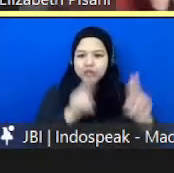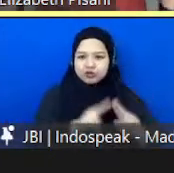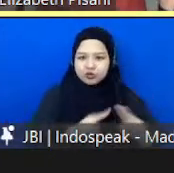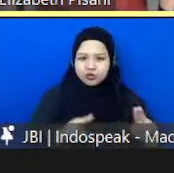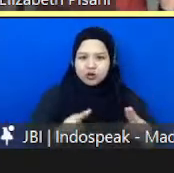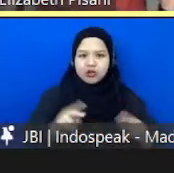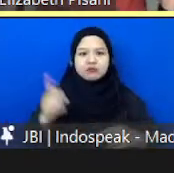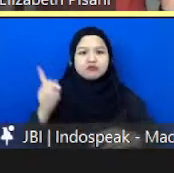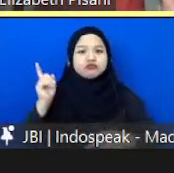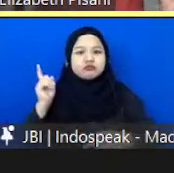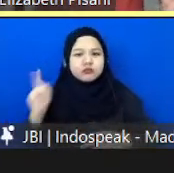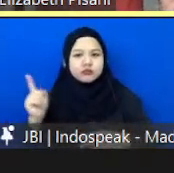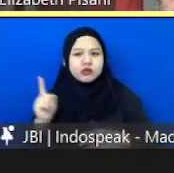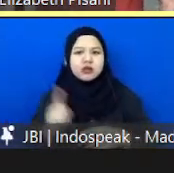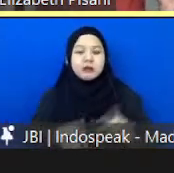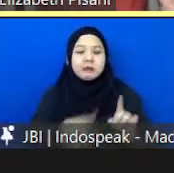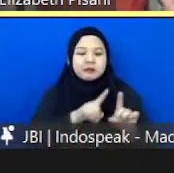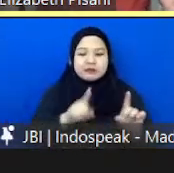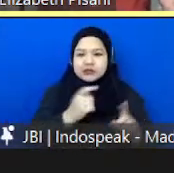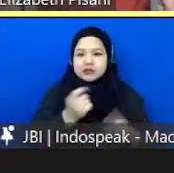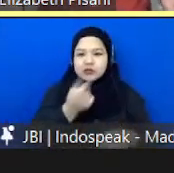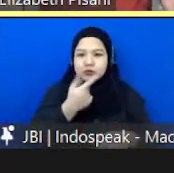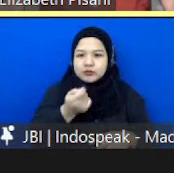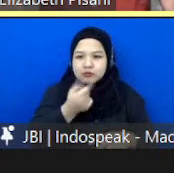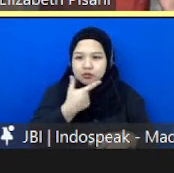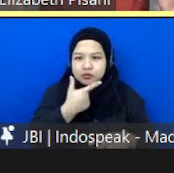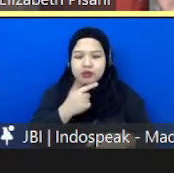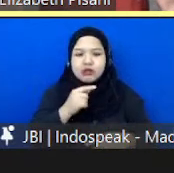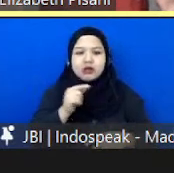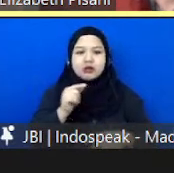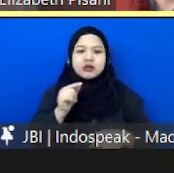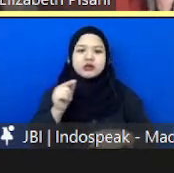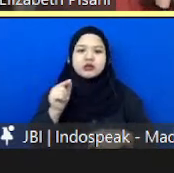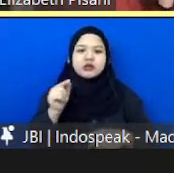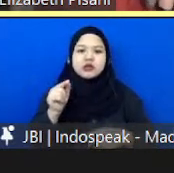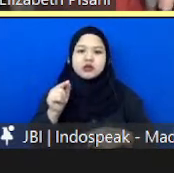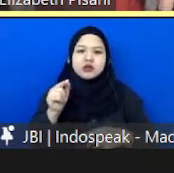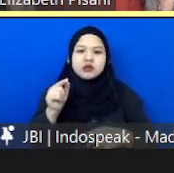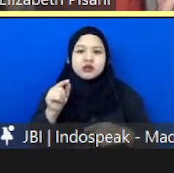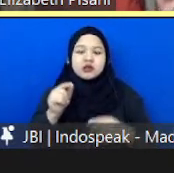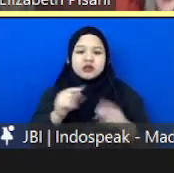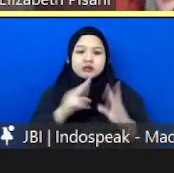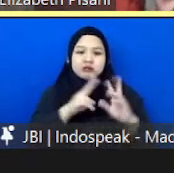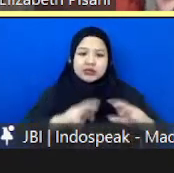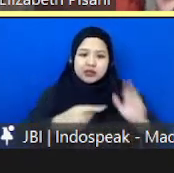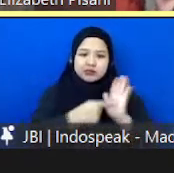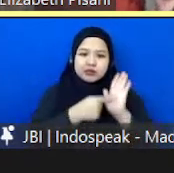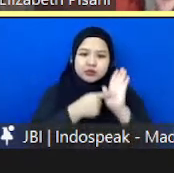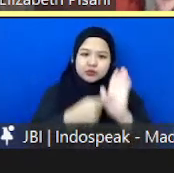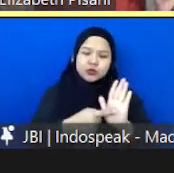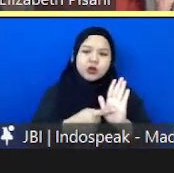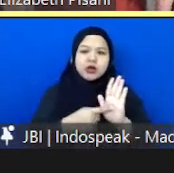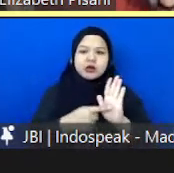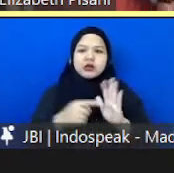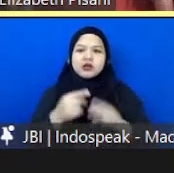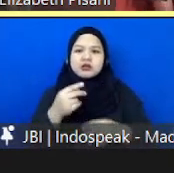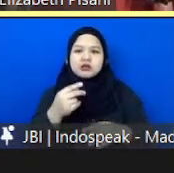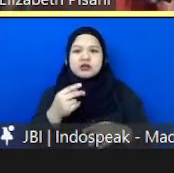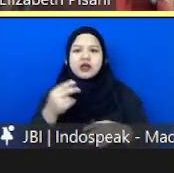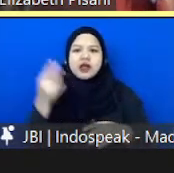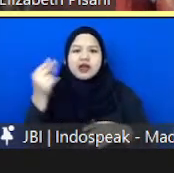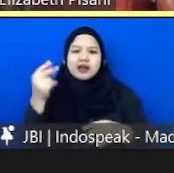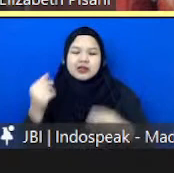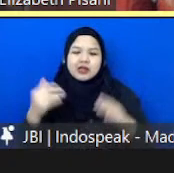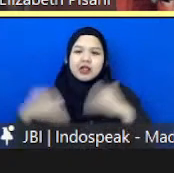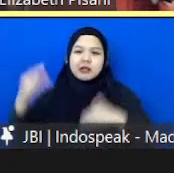And every single medicine that was measured in an earlier study by WHO was greater than the international reference price.